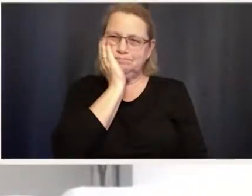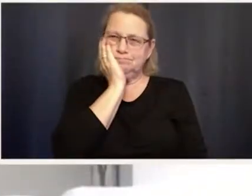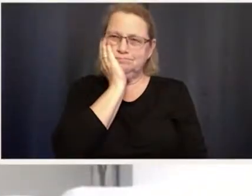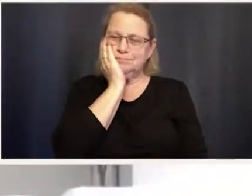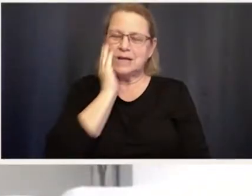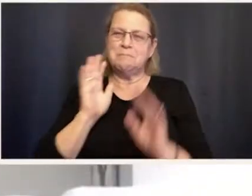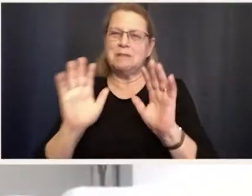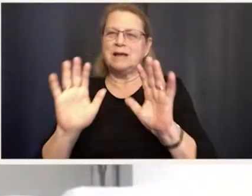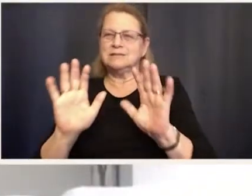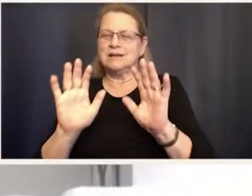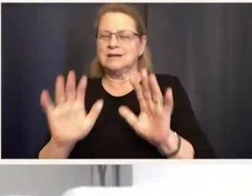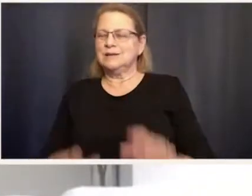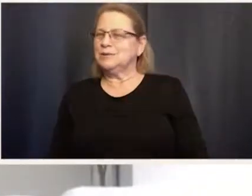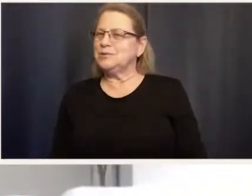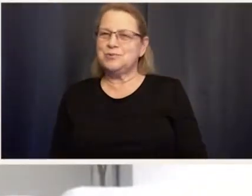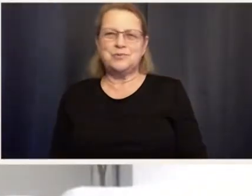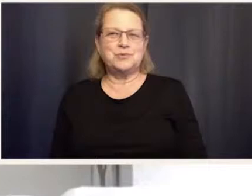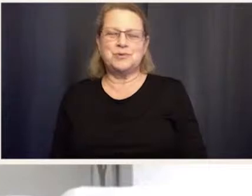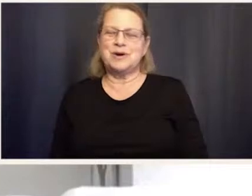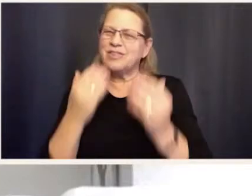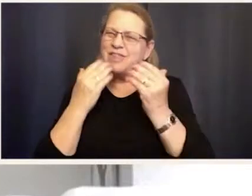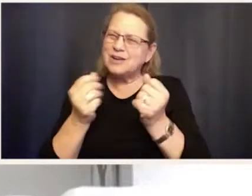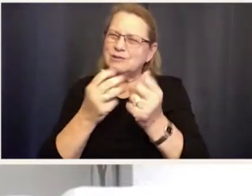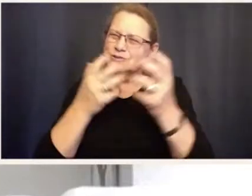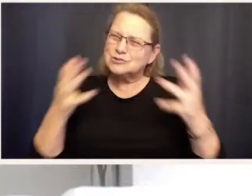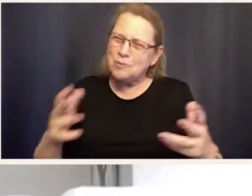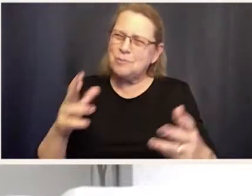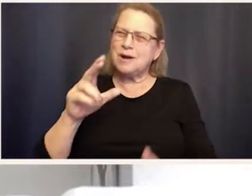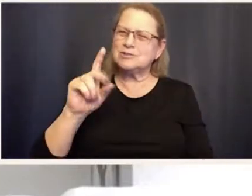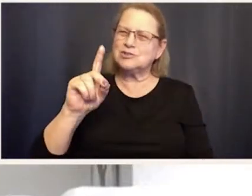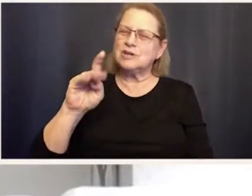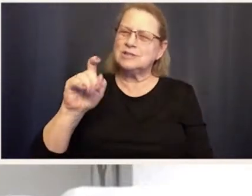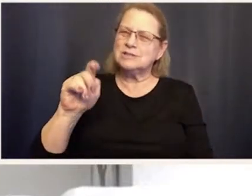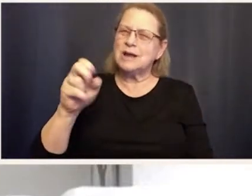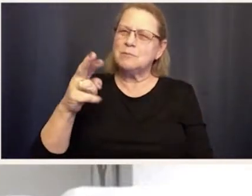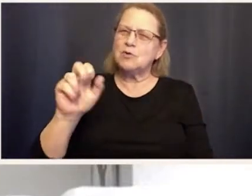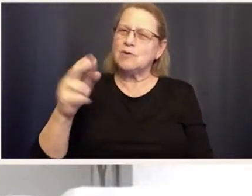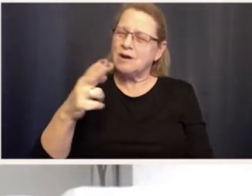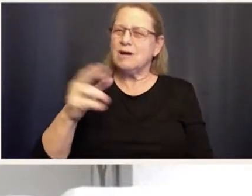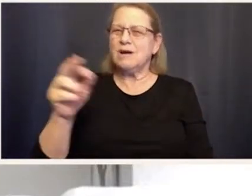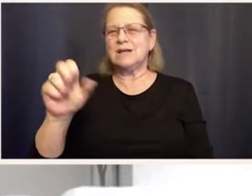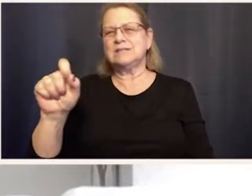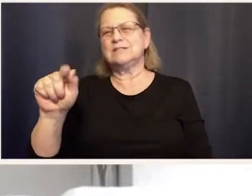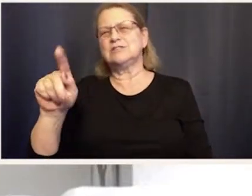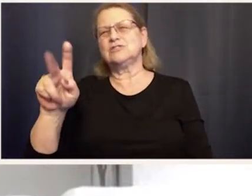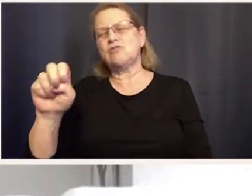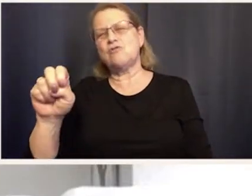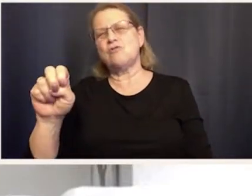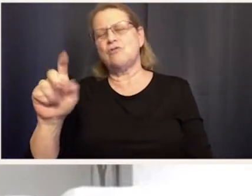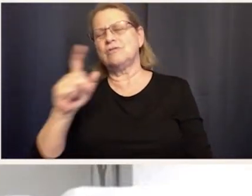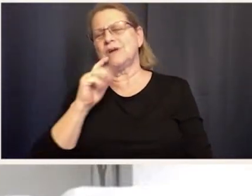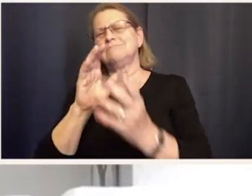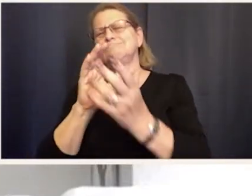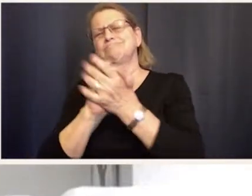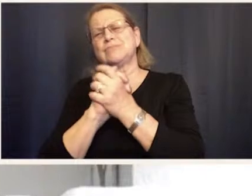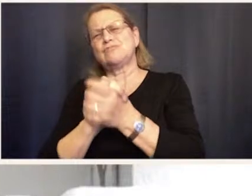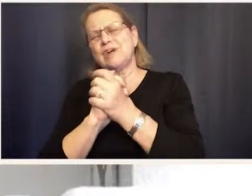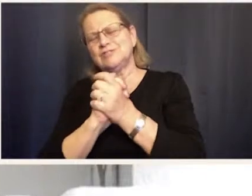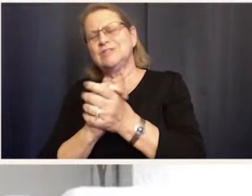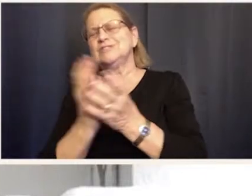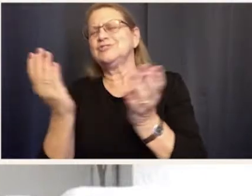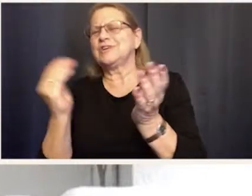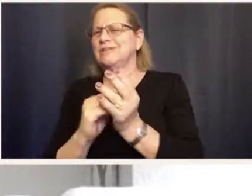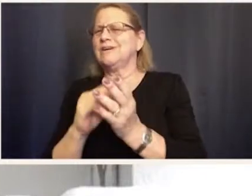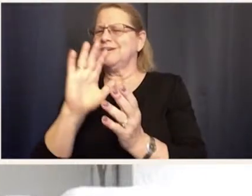Wow, that was really amazing. Thank you so much, Deborah and Stone, and congratulations again on your